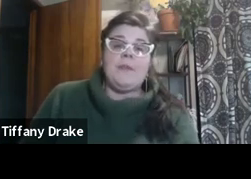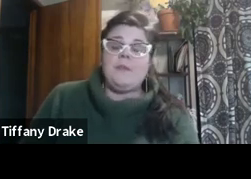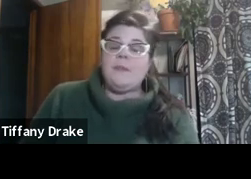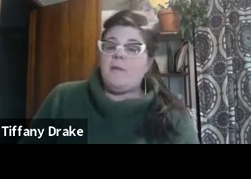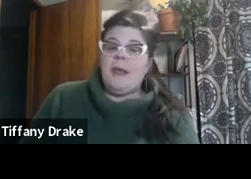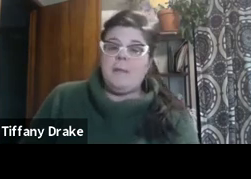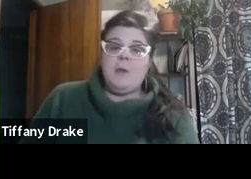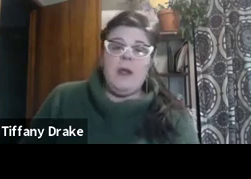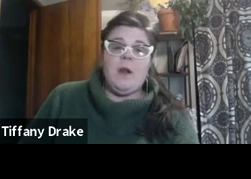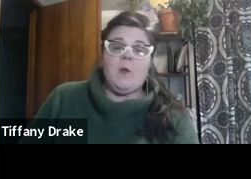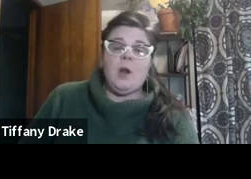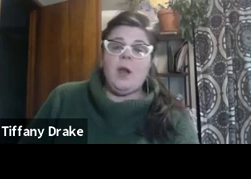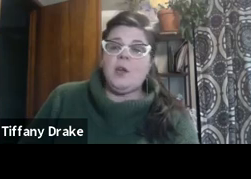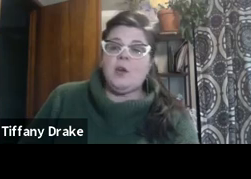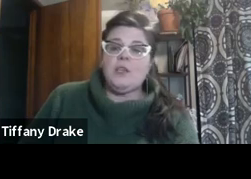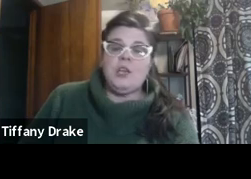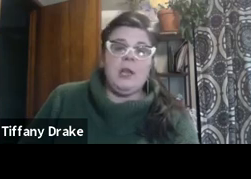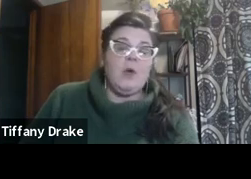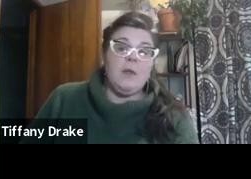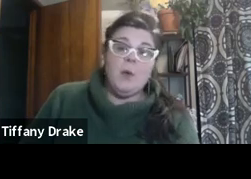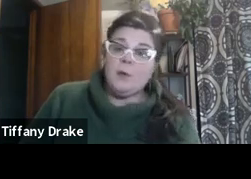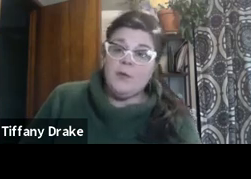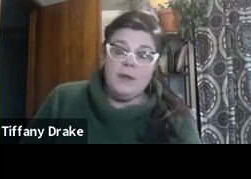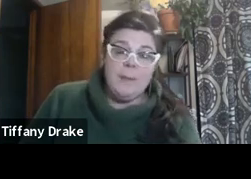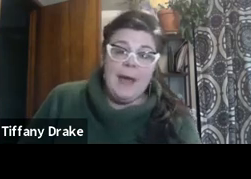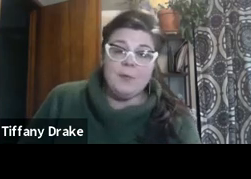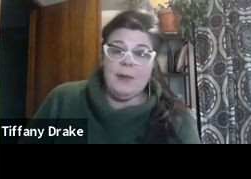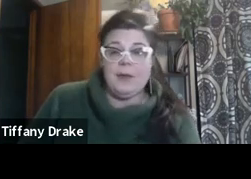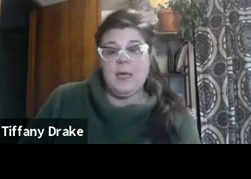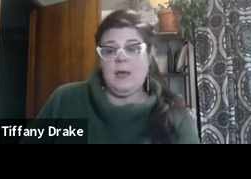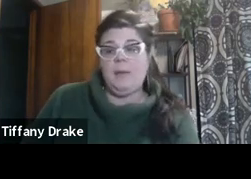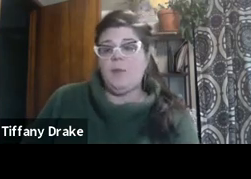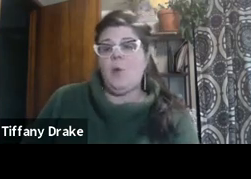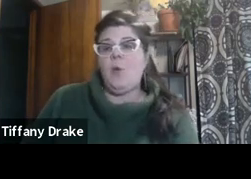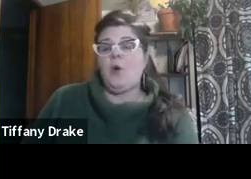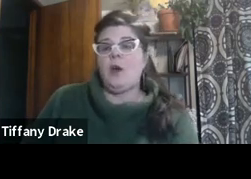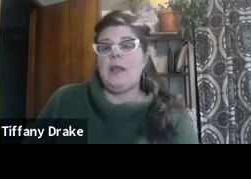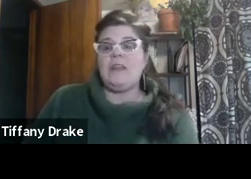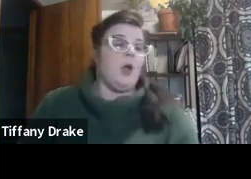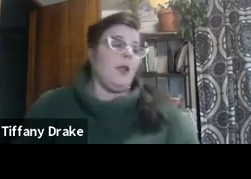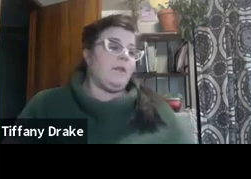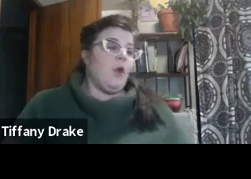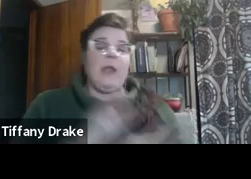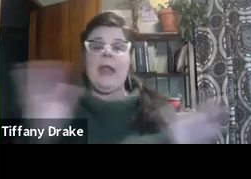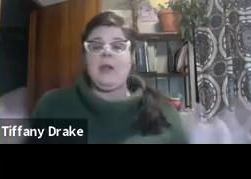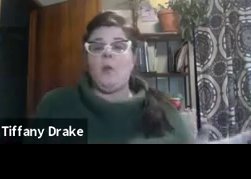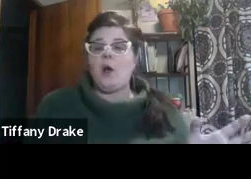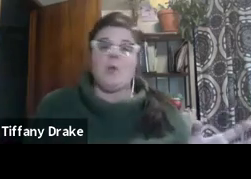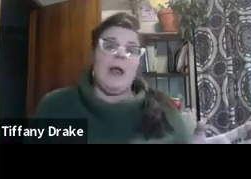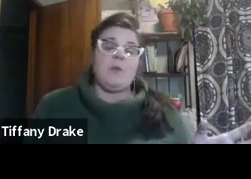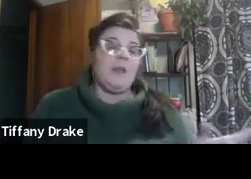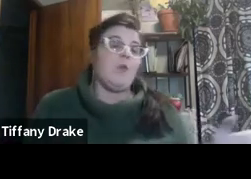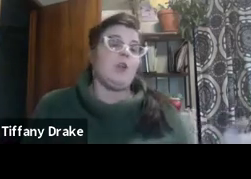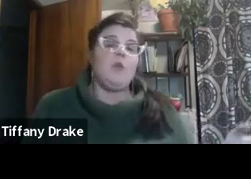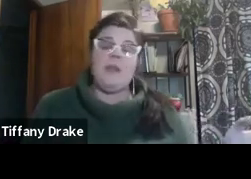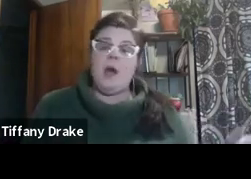Perhaps this is a family where we're not encouraging only one person in the bathroom at a time, or it's okay to walk